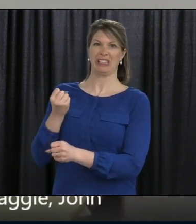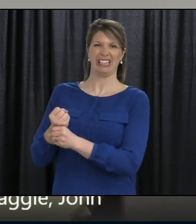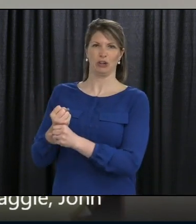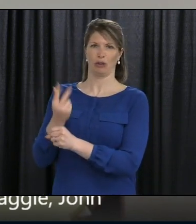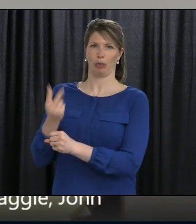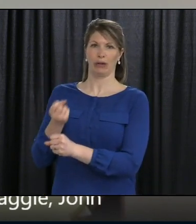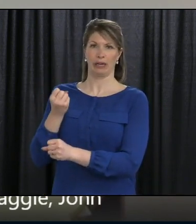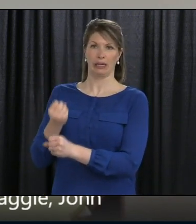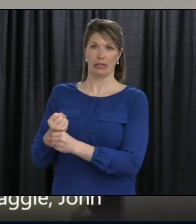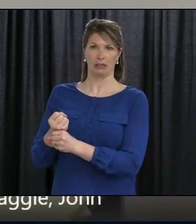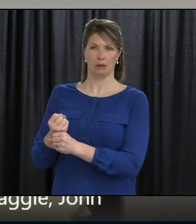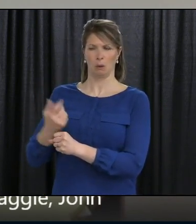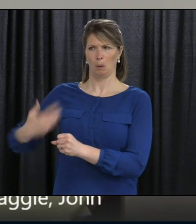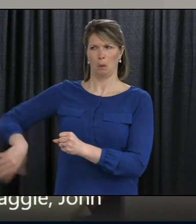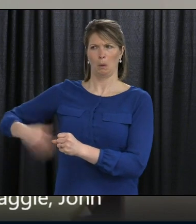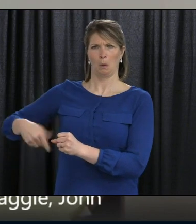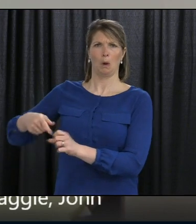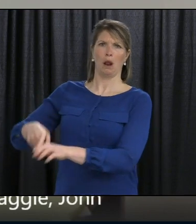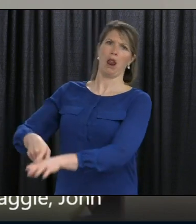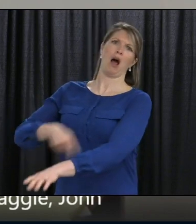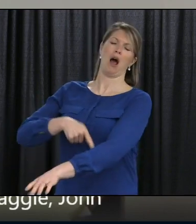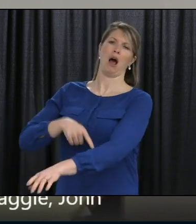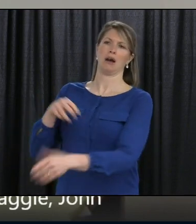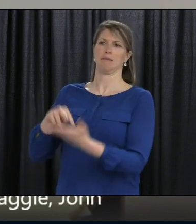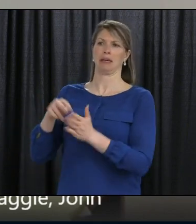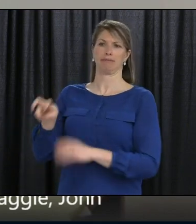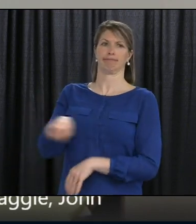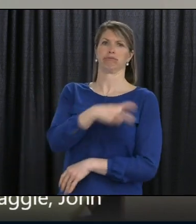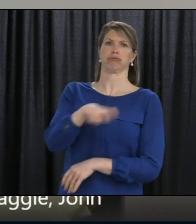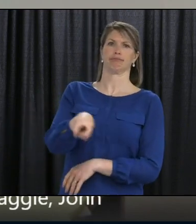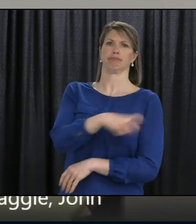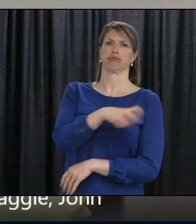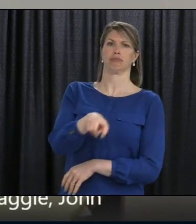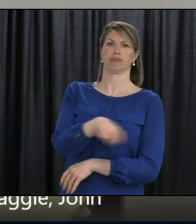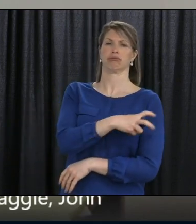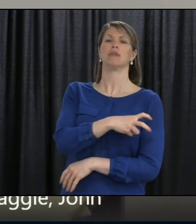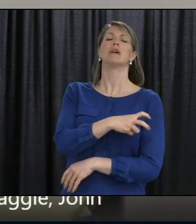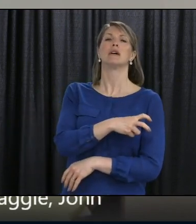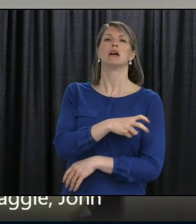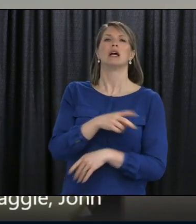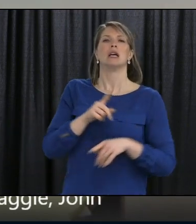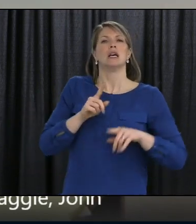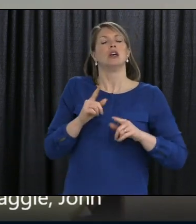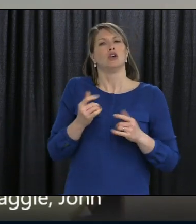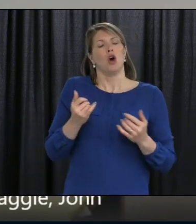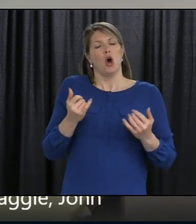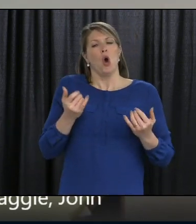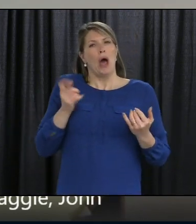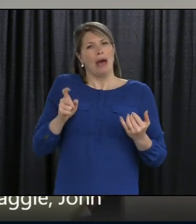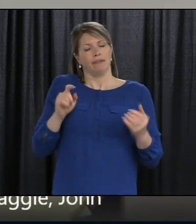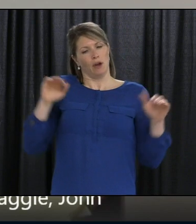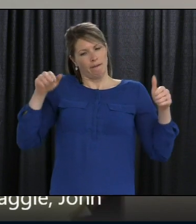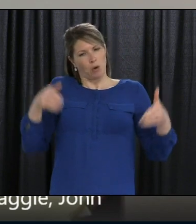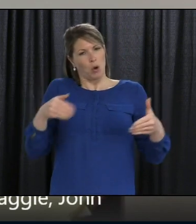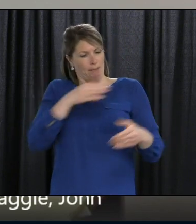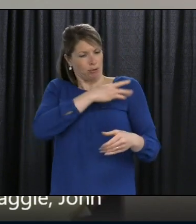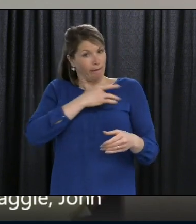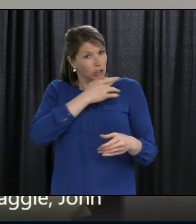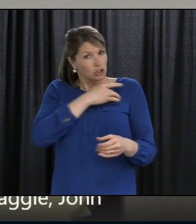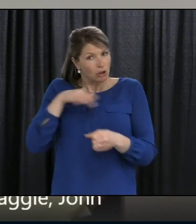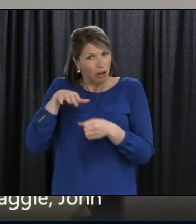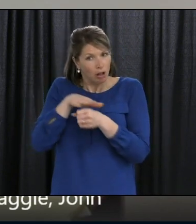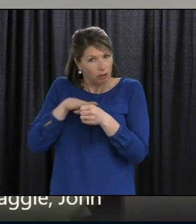to utilize better the resources we do on a provincial basis and not just a kind of parochial local centre. So I